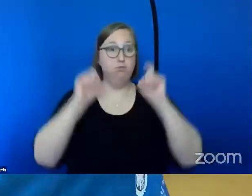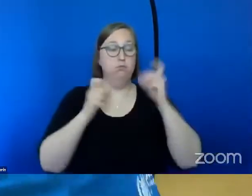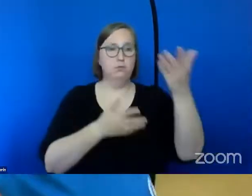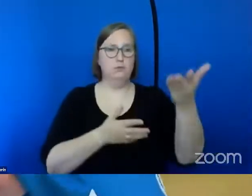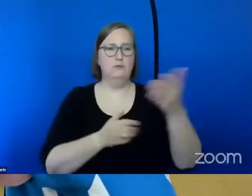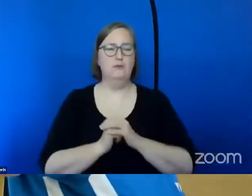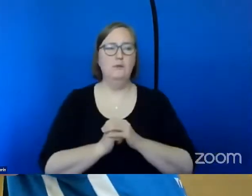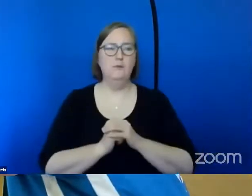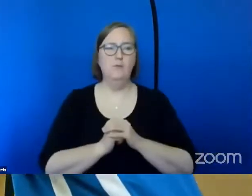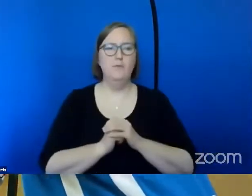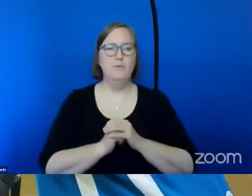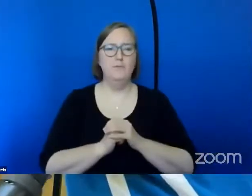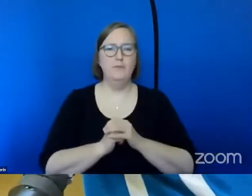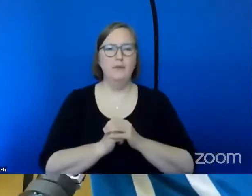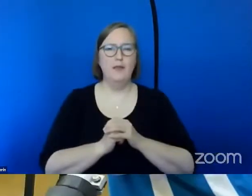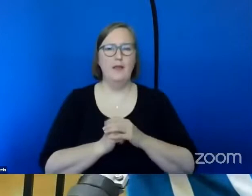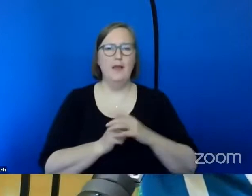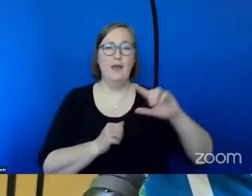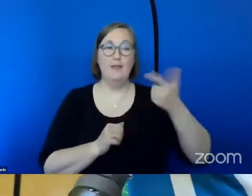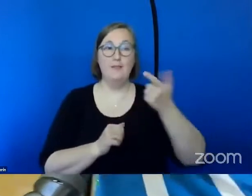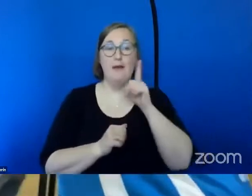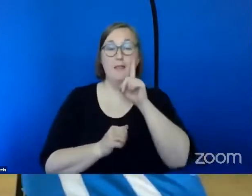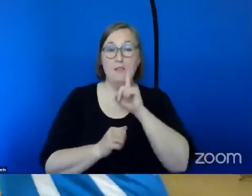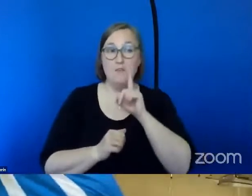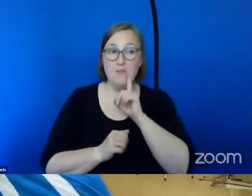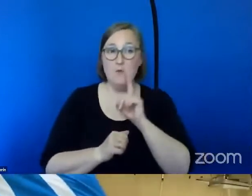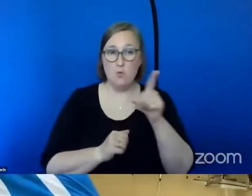does not hit the floor.